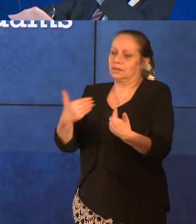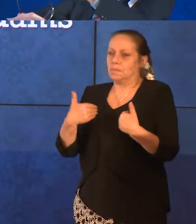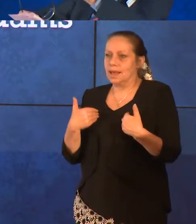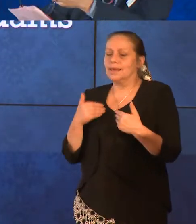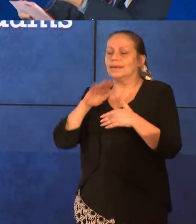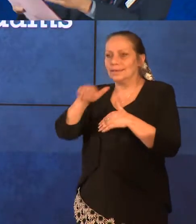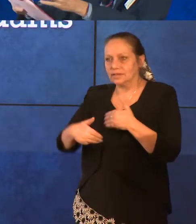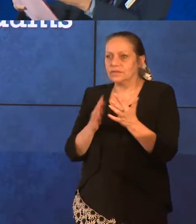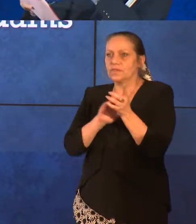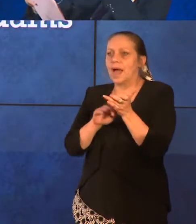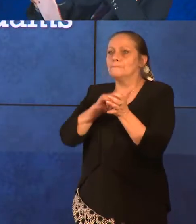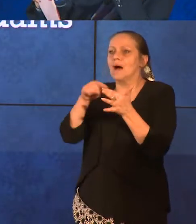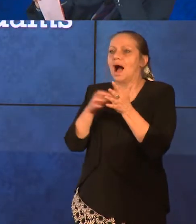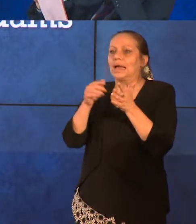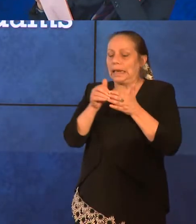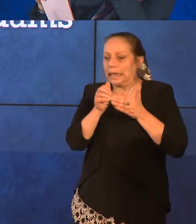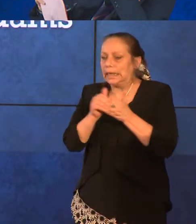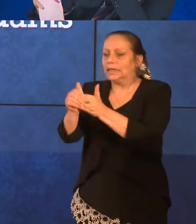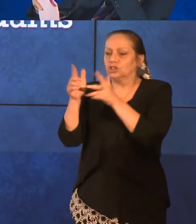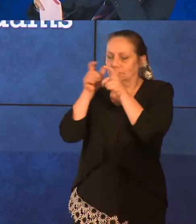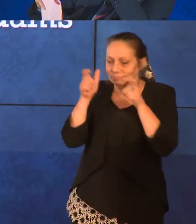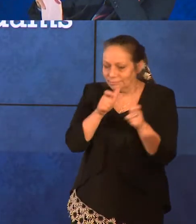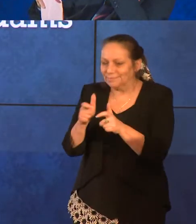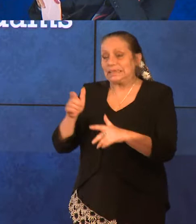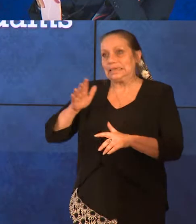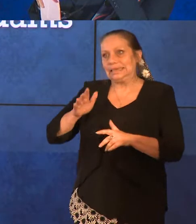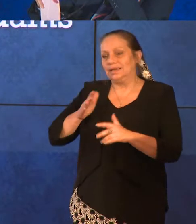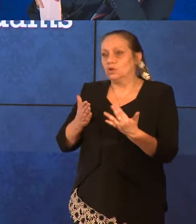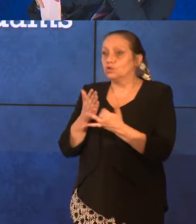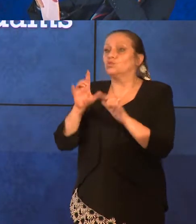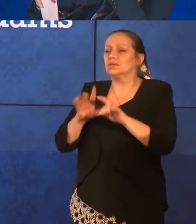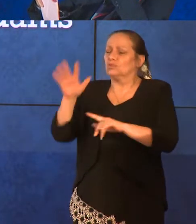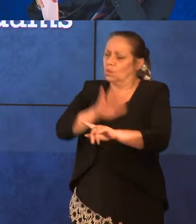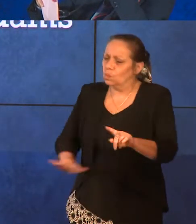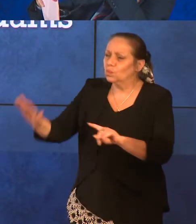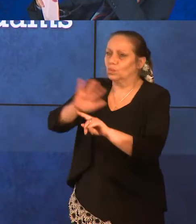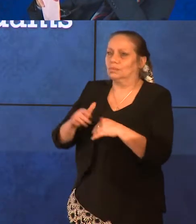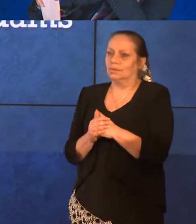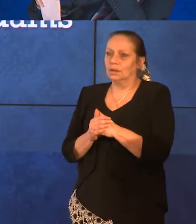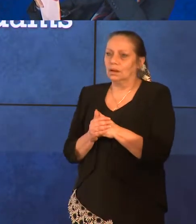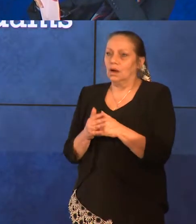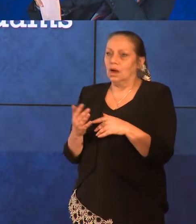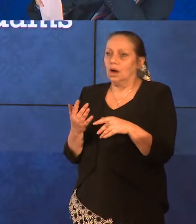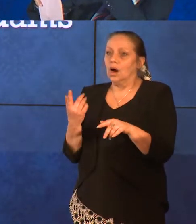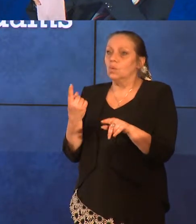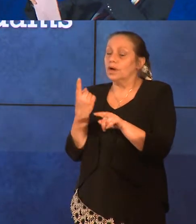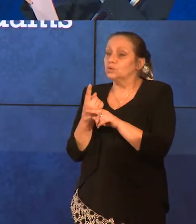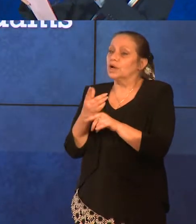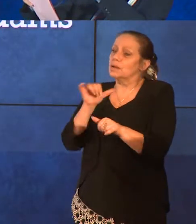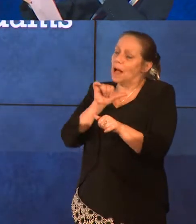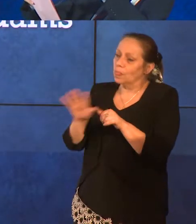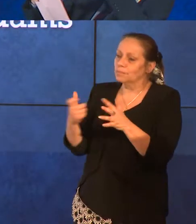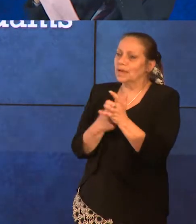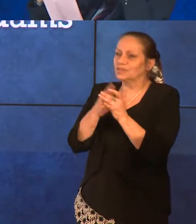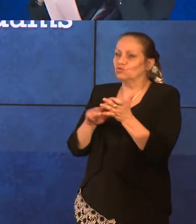stewardship and the facilitation of the market to ensure adequate service provision throughout the country, because we're talking about one of the best resourced jurisdictions in terms